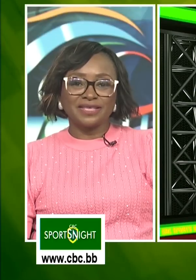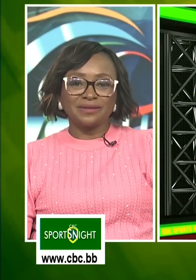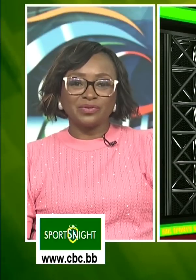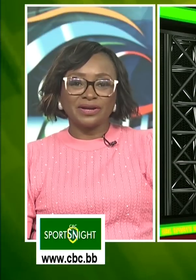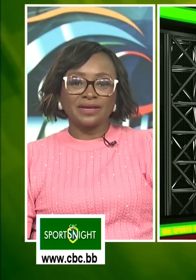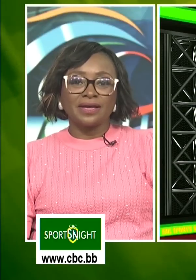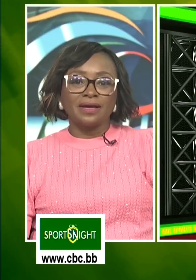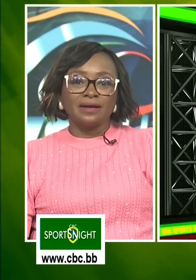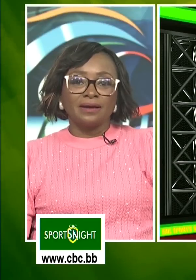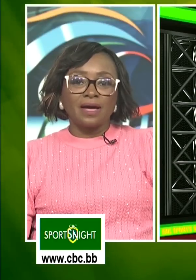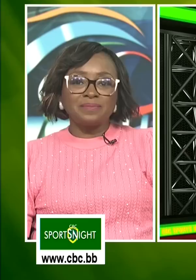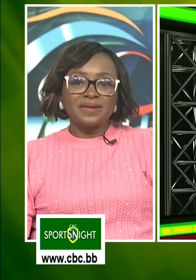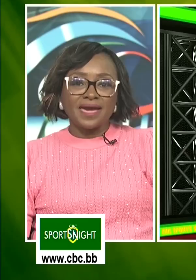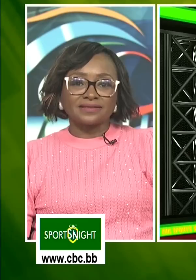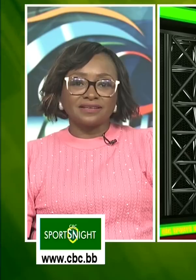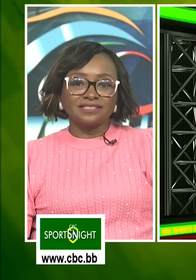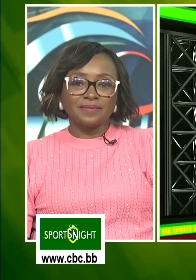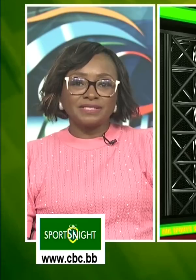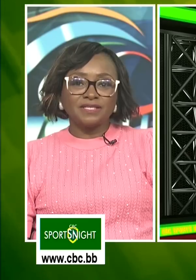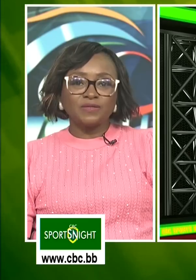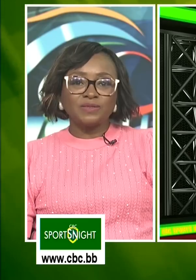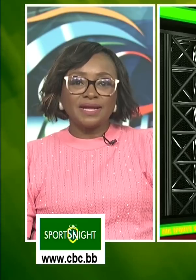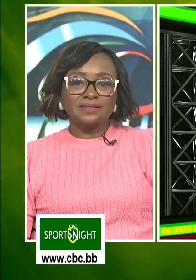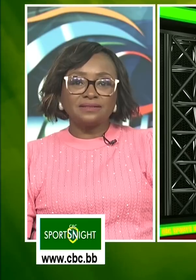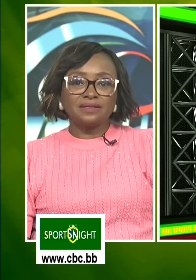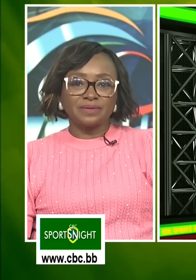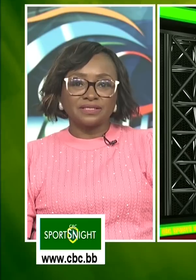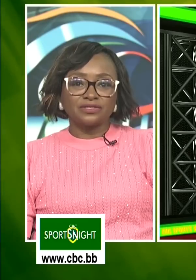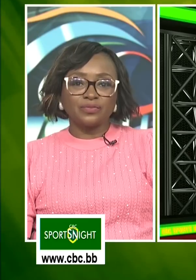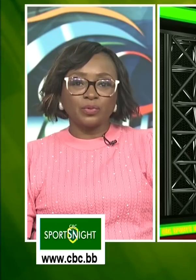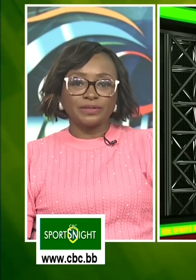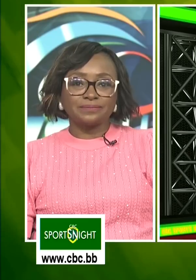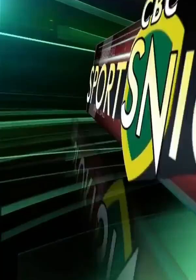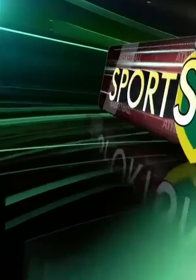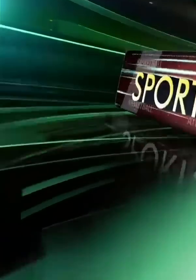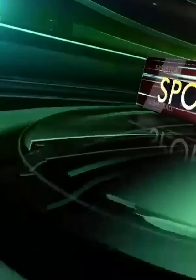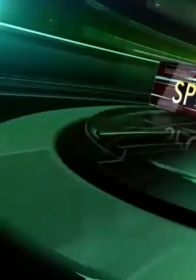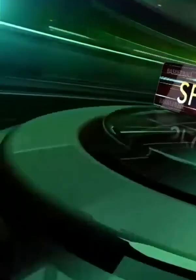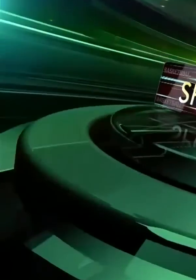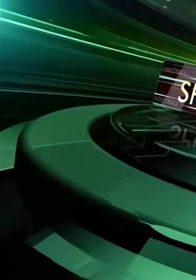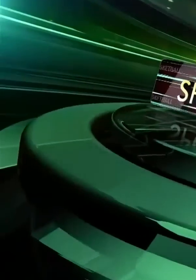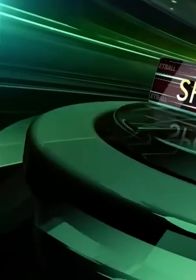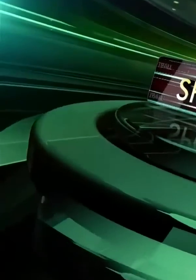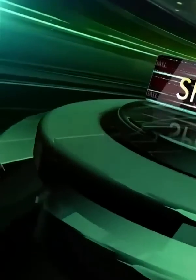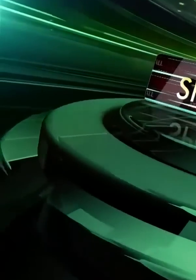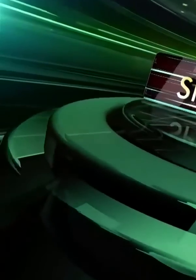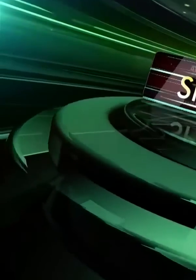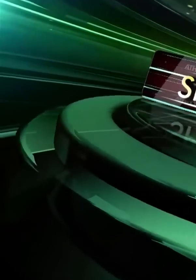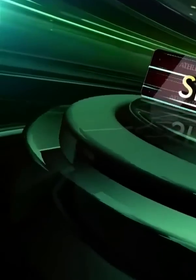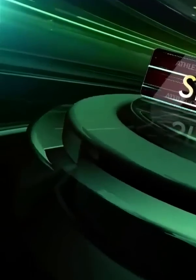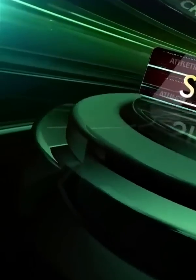seeing you then, Mark. Up next on CBC's Newsnight, the Business Report.